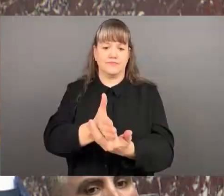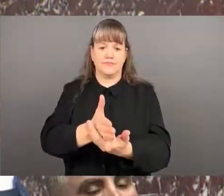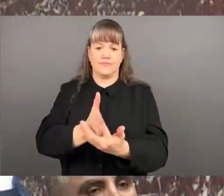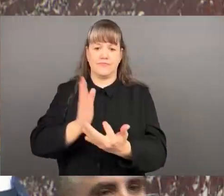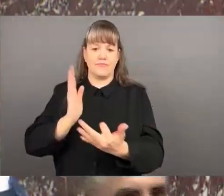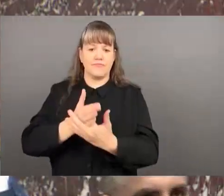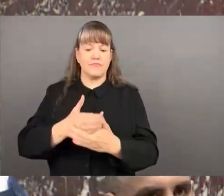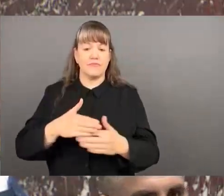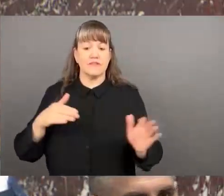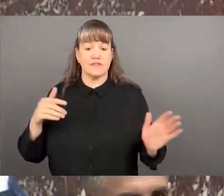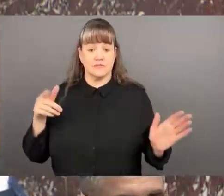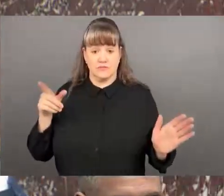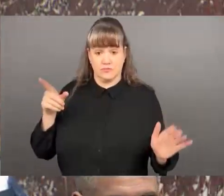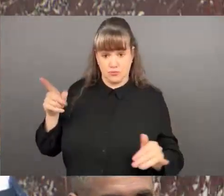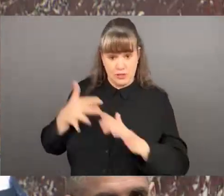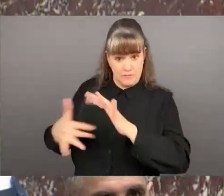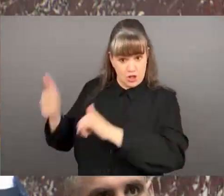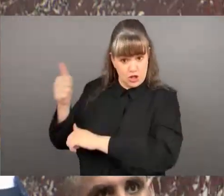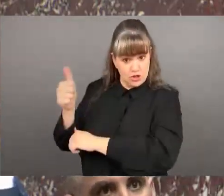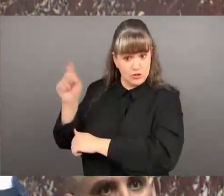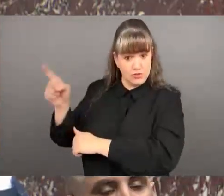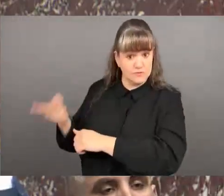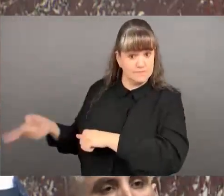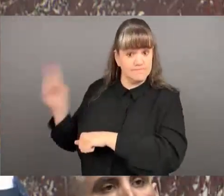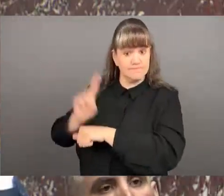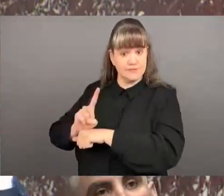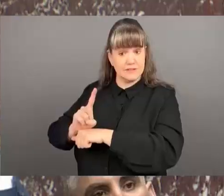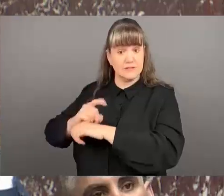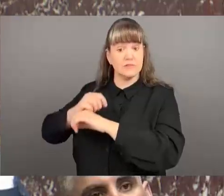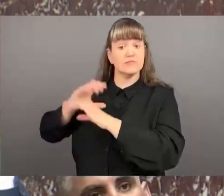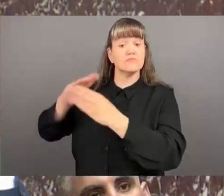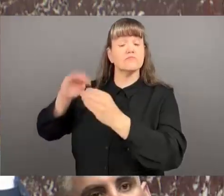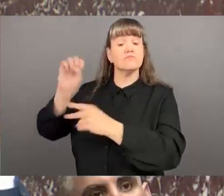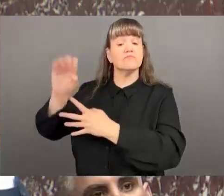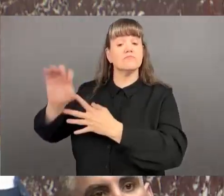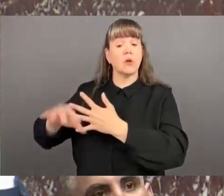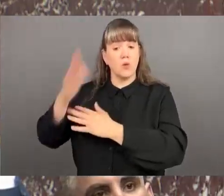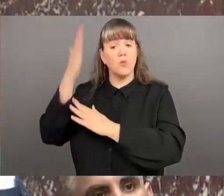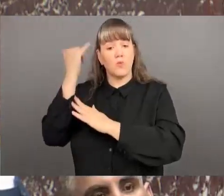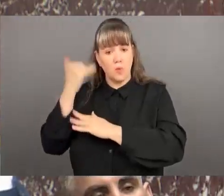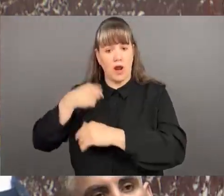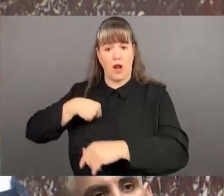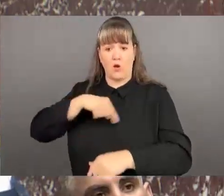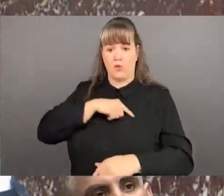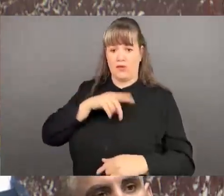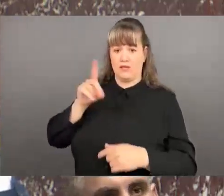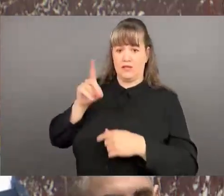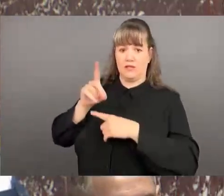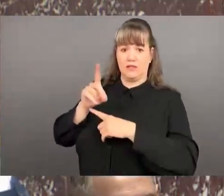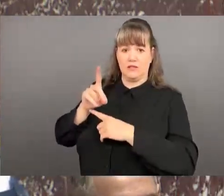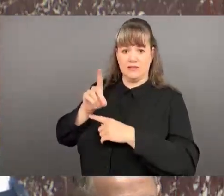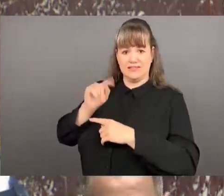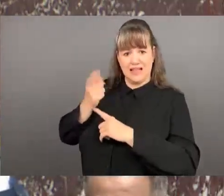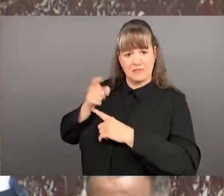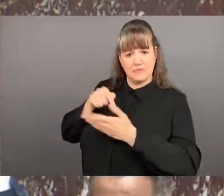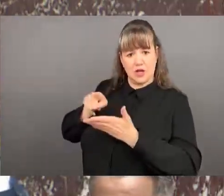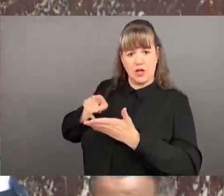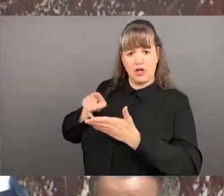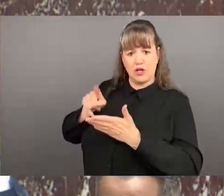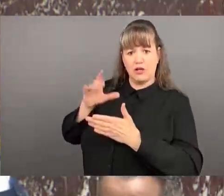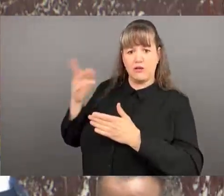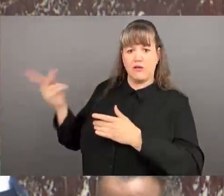up and defend why he left British Columbians on the hook because he decided he was going to reward a friend.